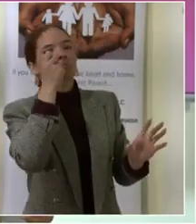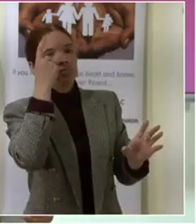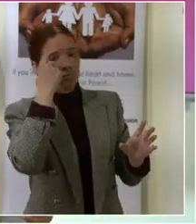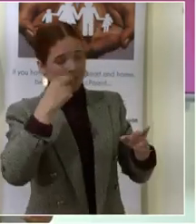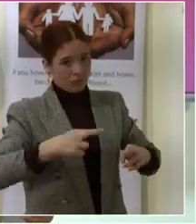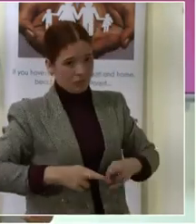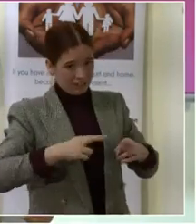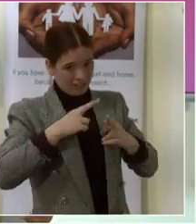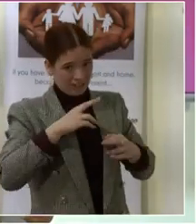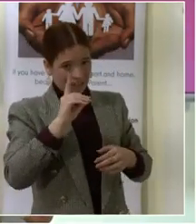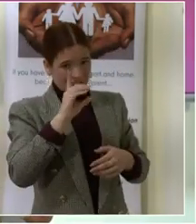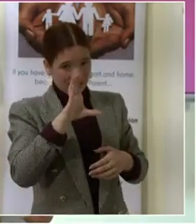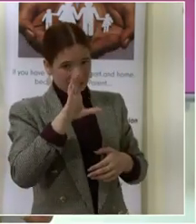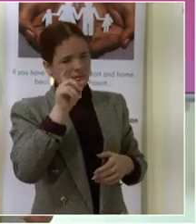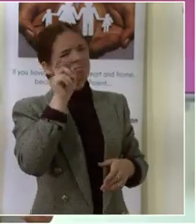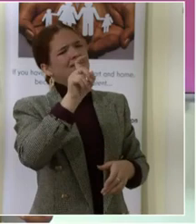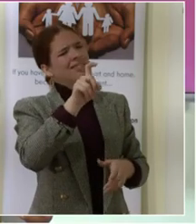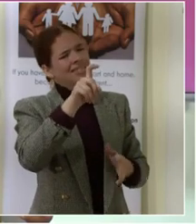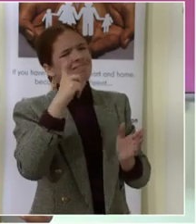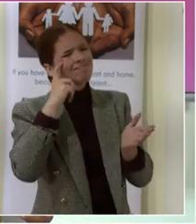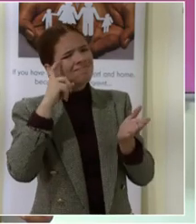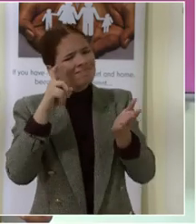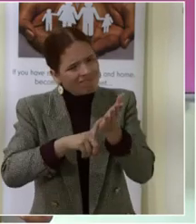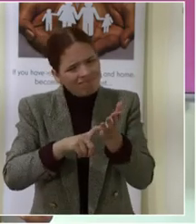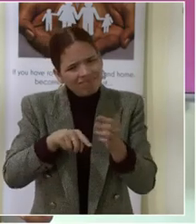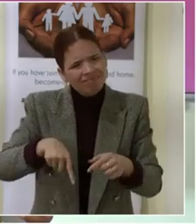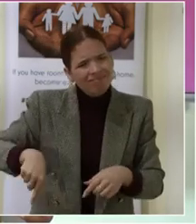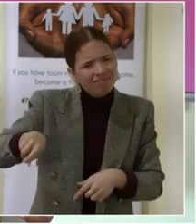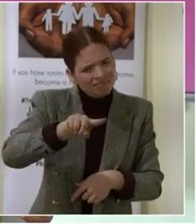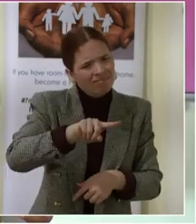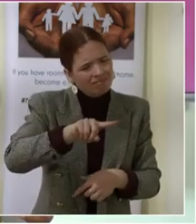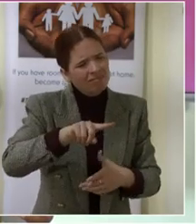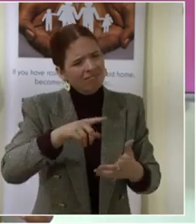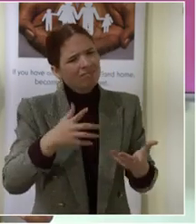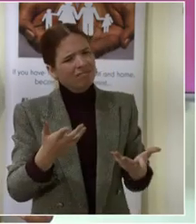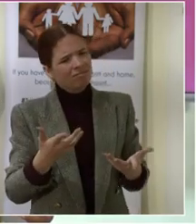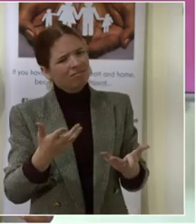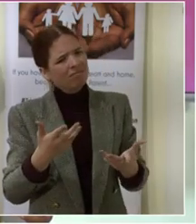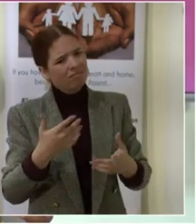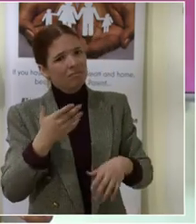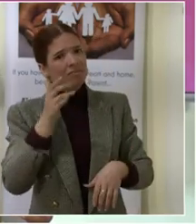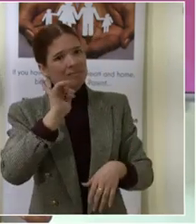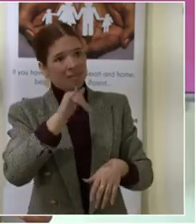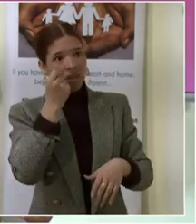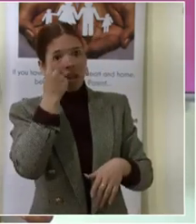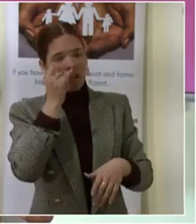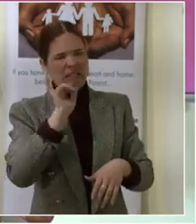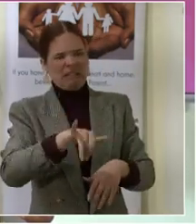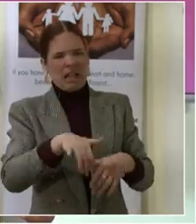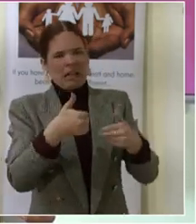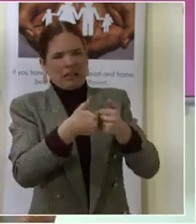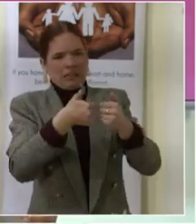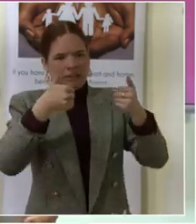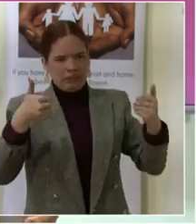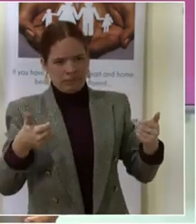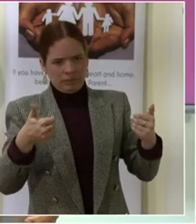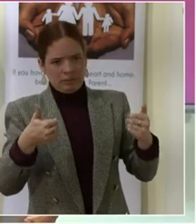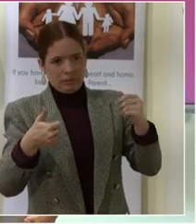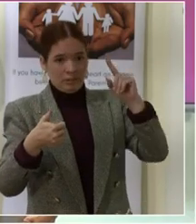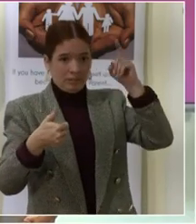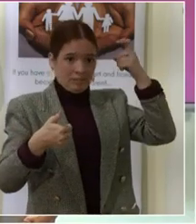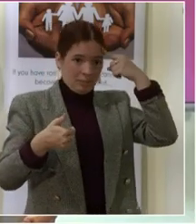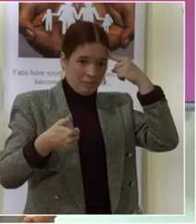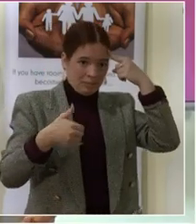Columbia, have to recognize where we are. We have a divided government. We haven't been in this position in a little bit, and we have